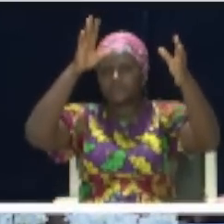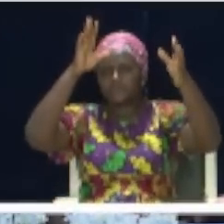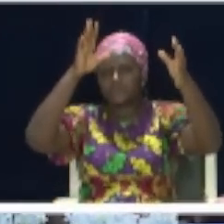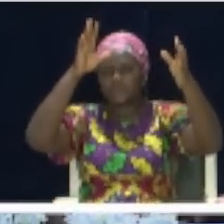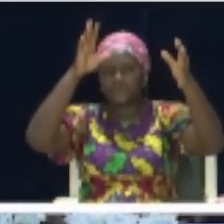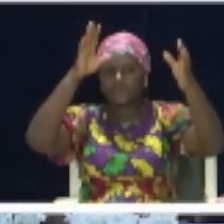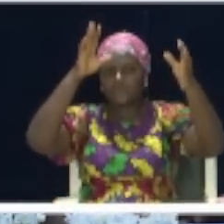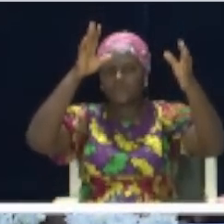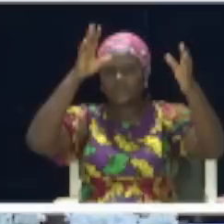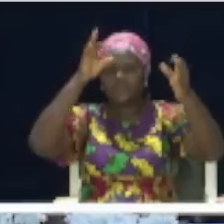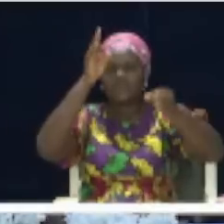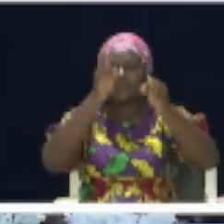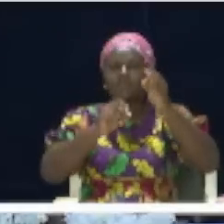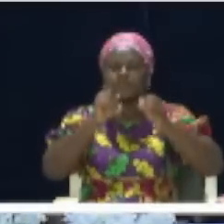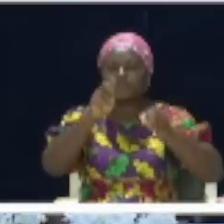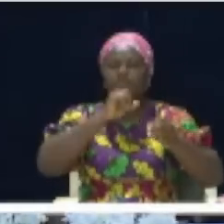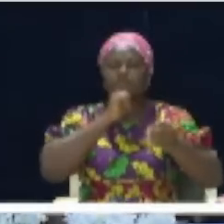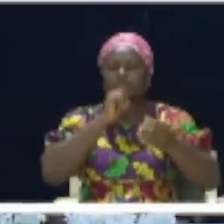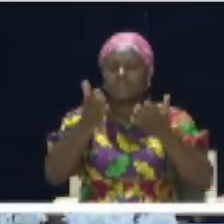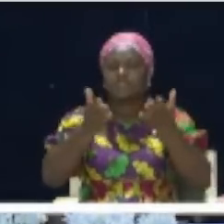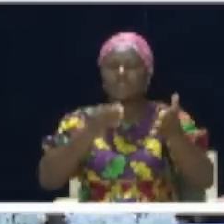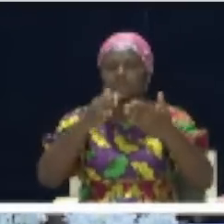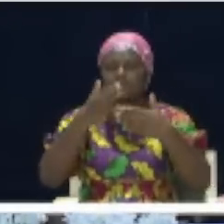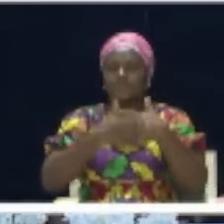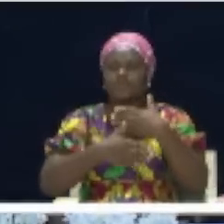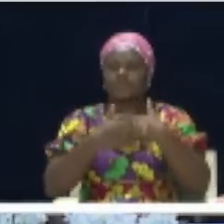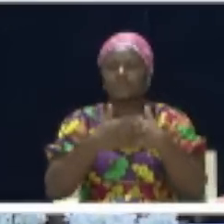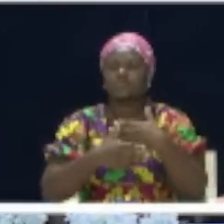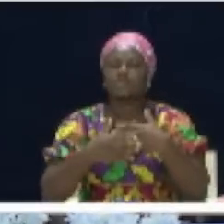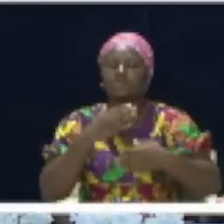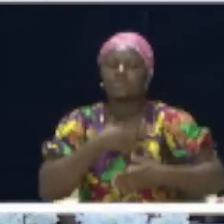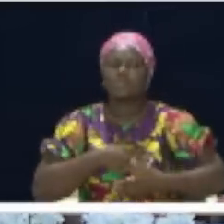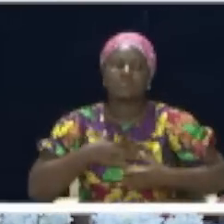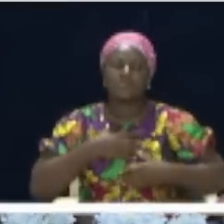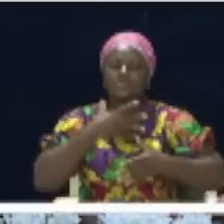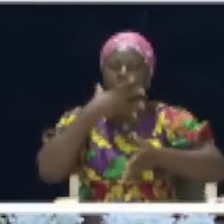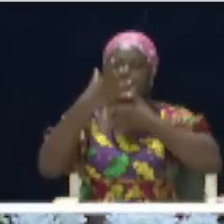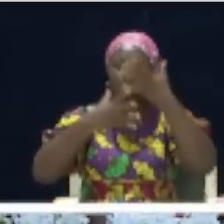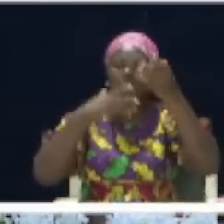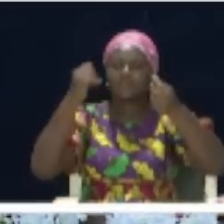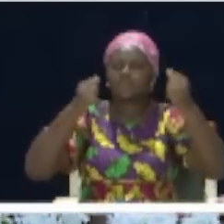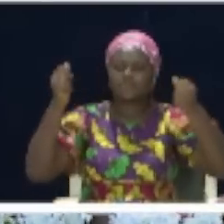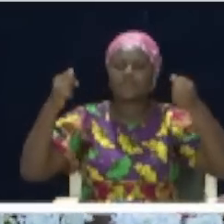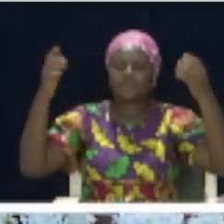If you have not been served bread, will you please shout hallelujah?